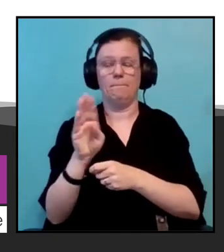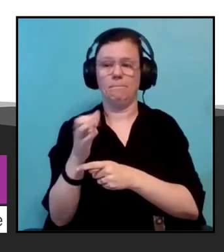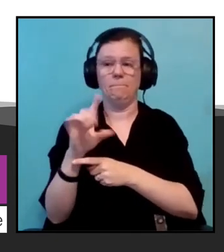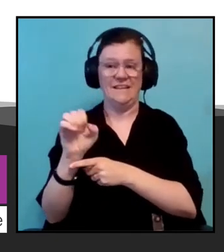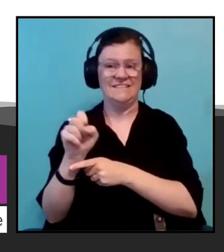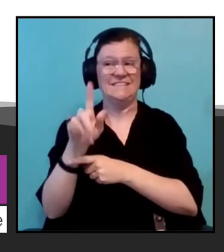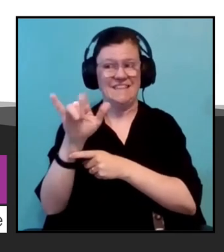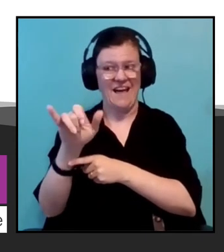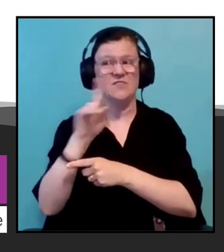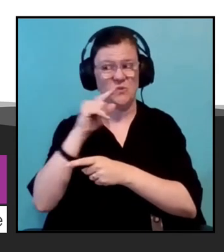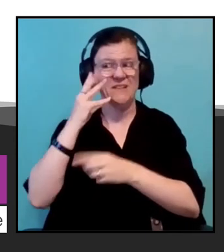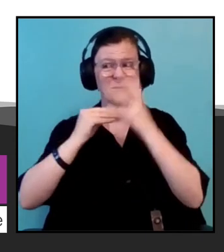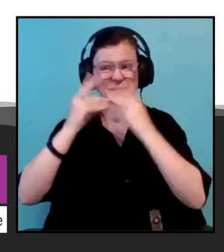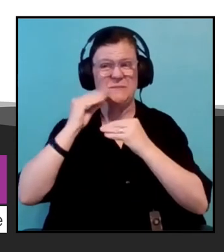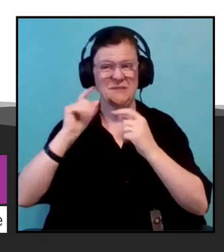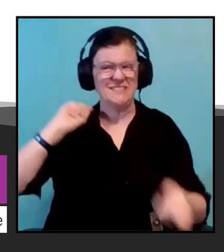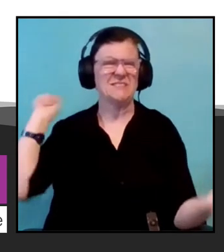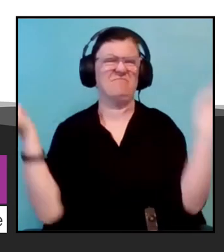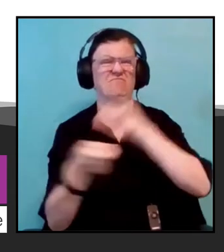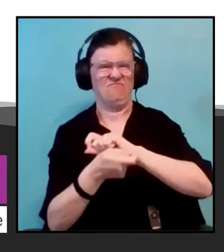gentrified.